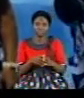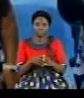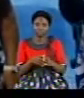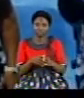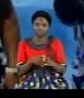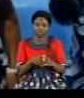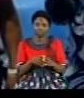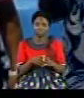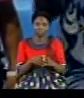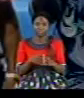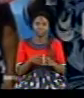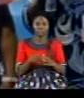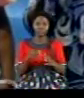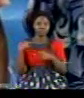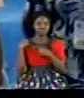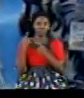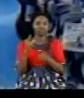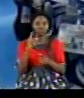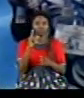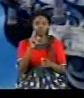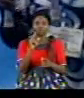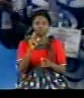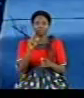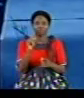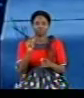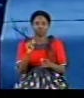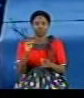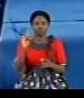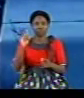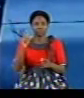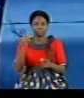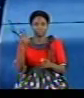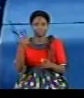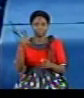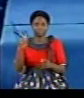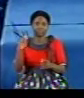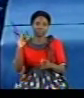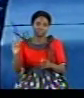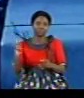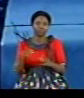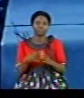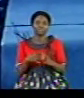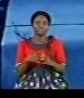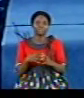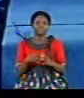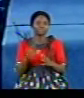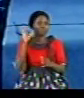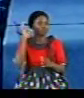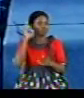since 2017. But you will hear a testimony now.